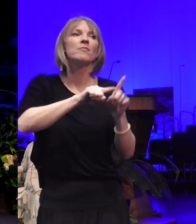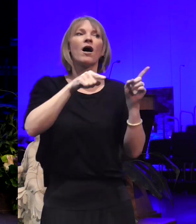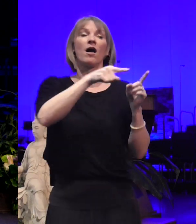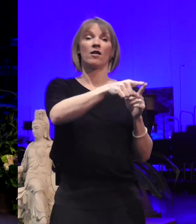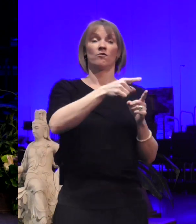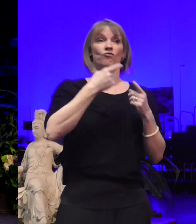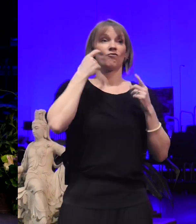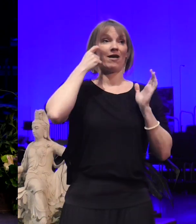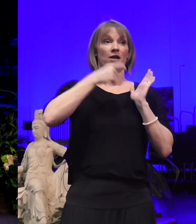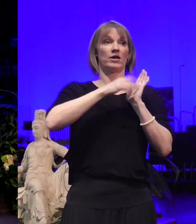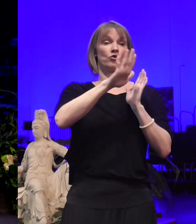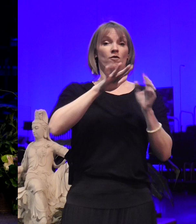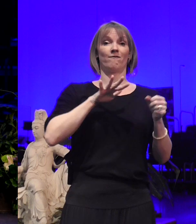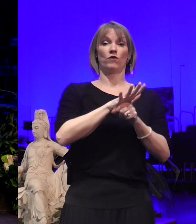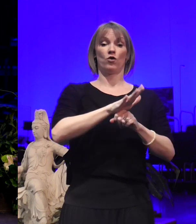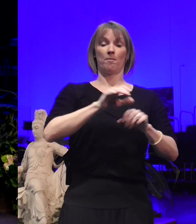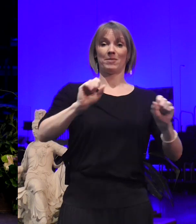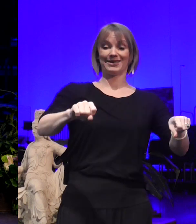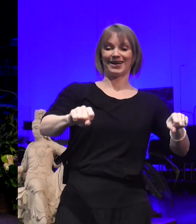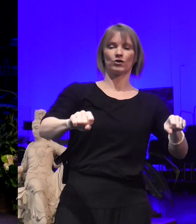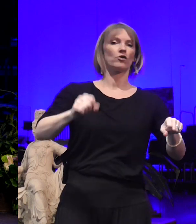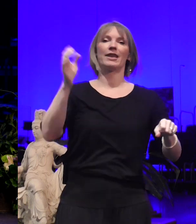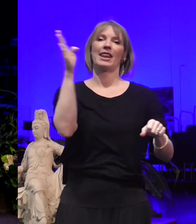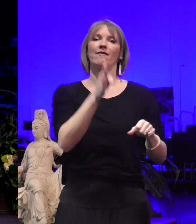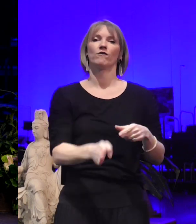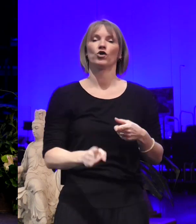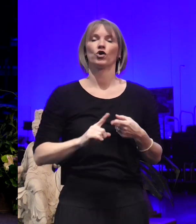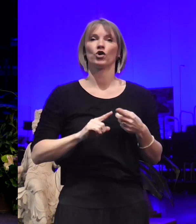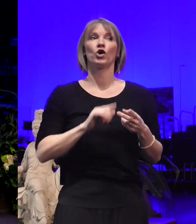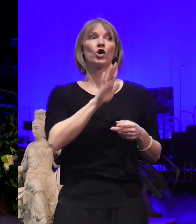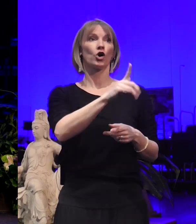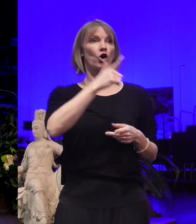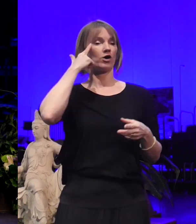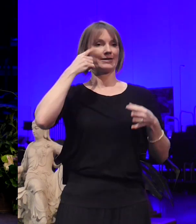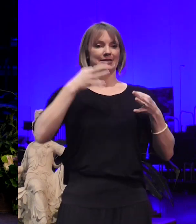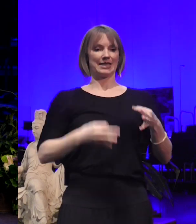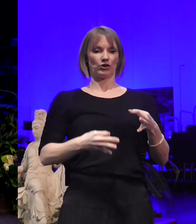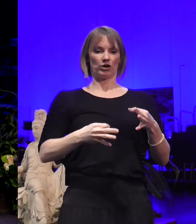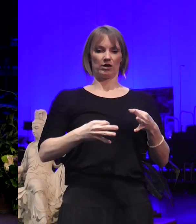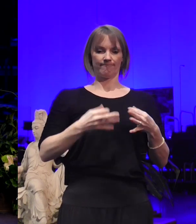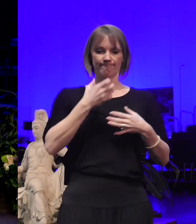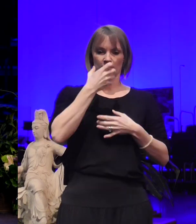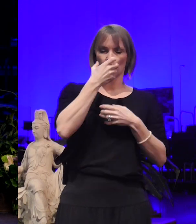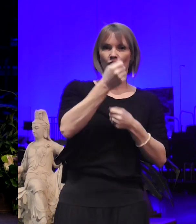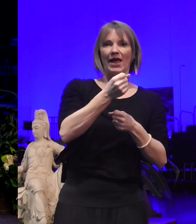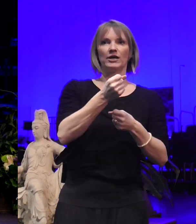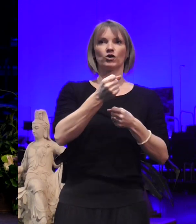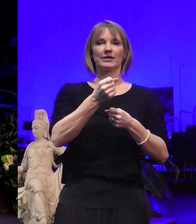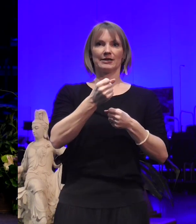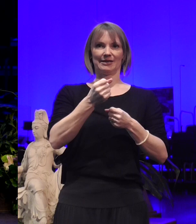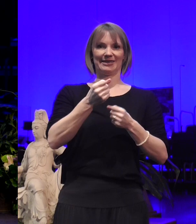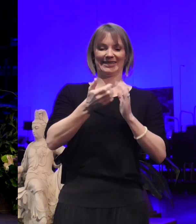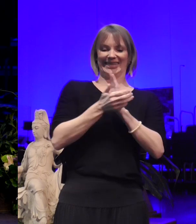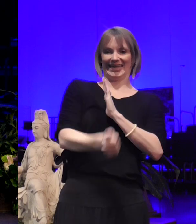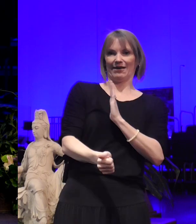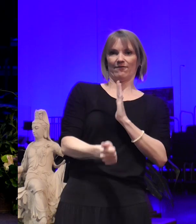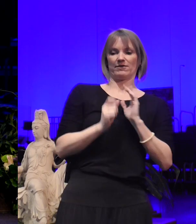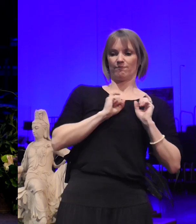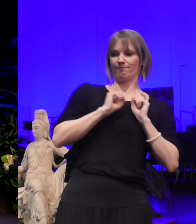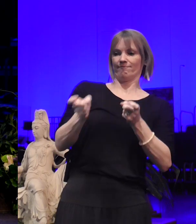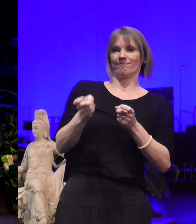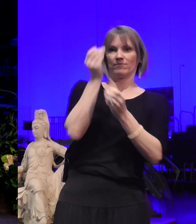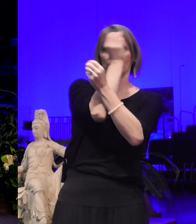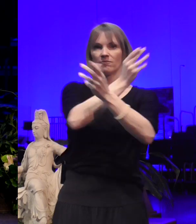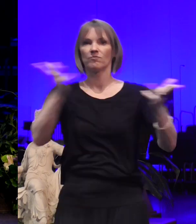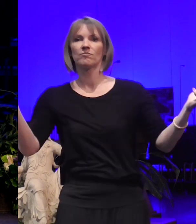full potential. That choice to share her courageous gift unlocked a